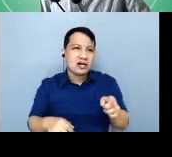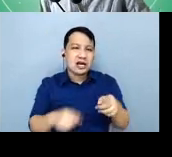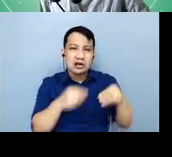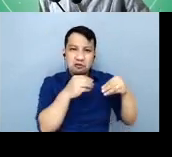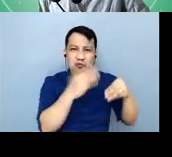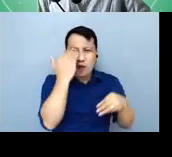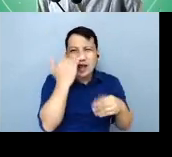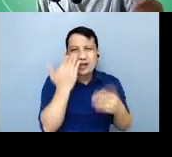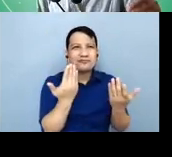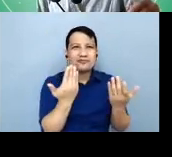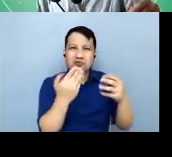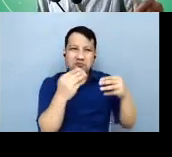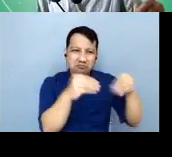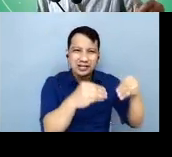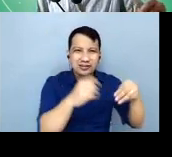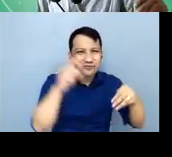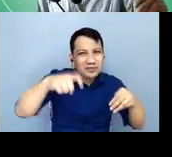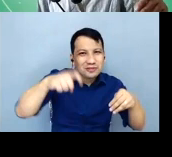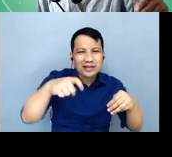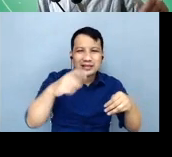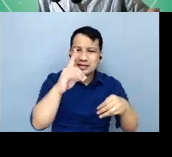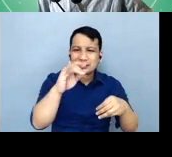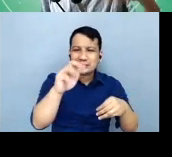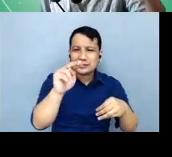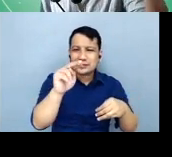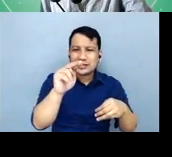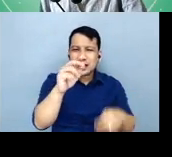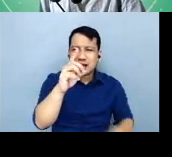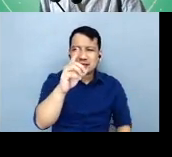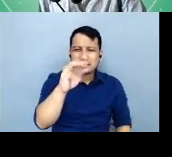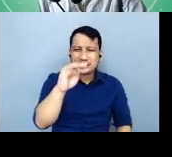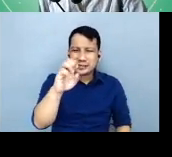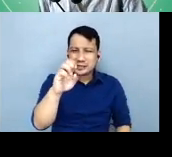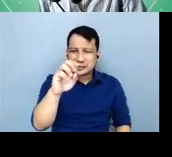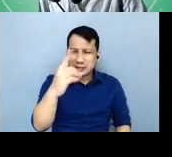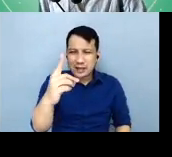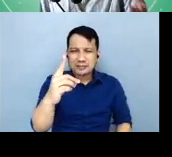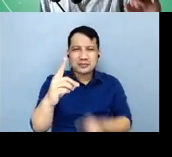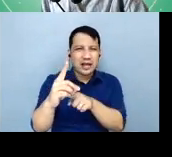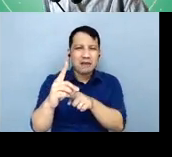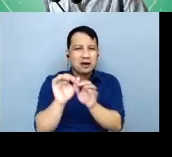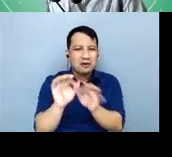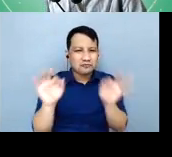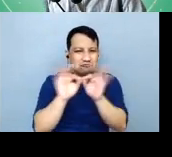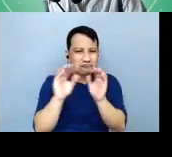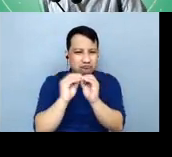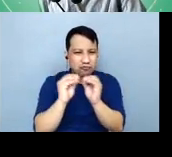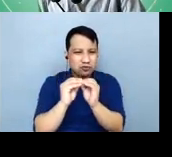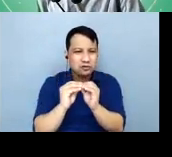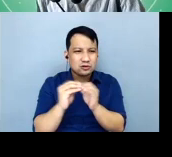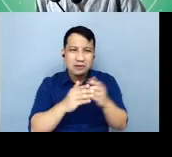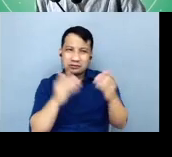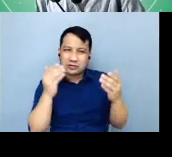demand, it's not as simple as addressing it that, okay, sustainability is the goal and we have to do this no matter